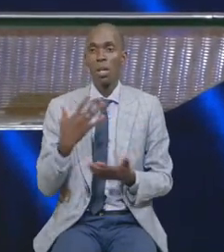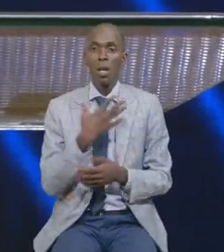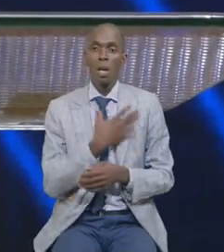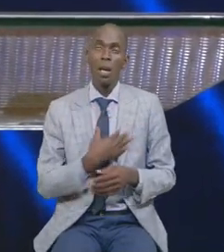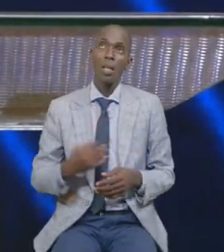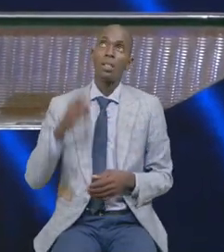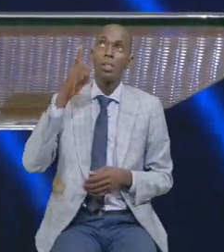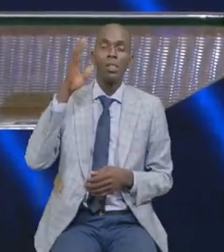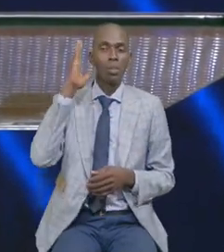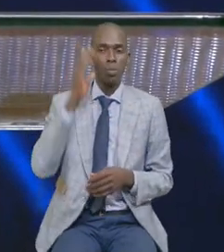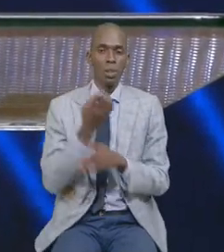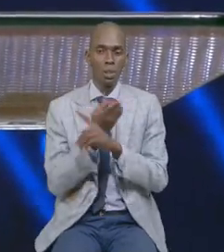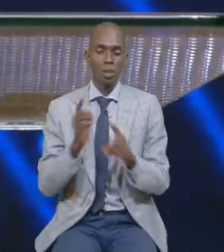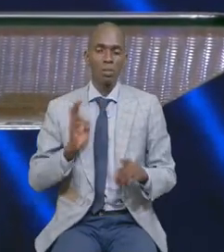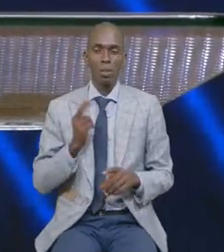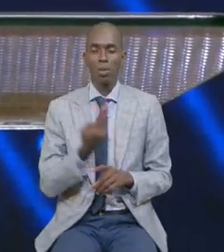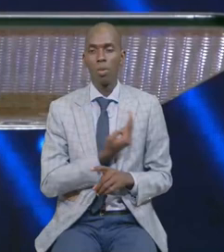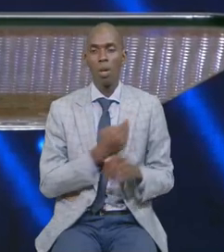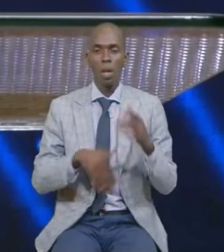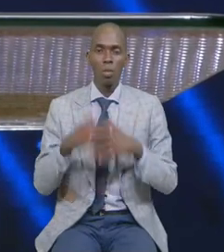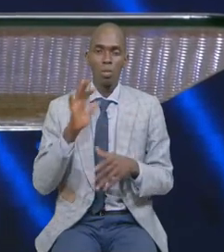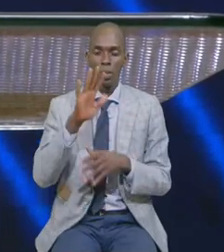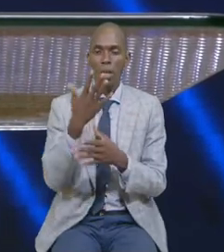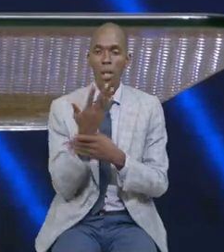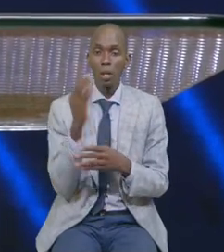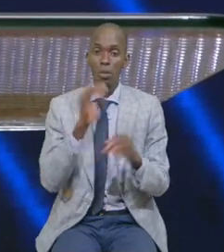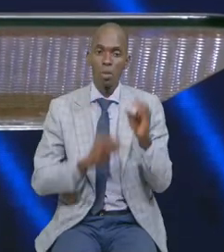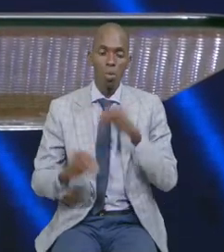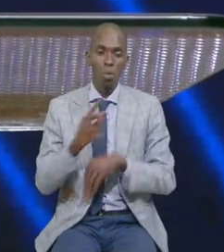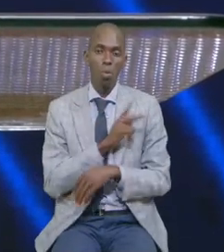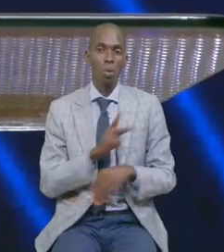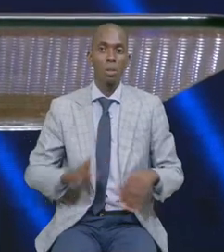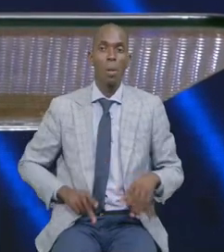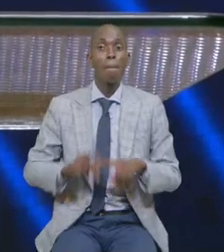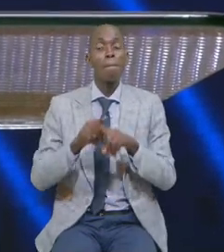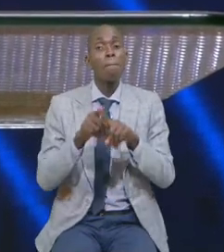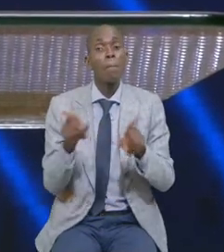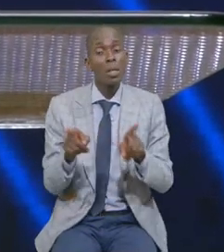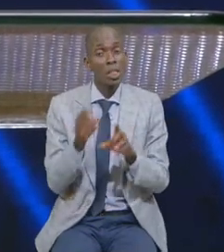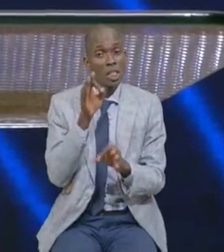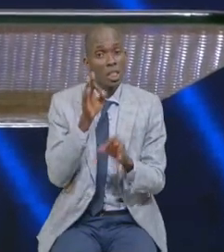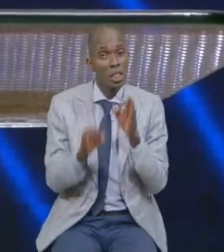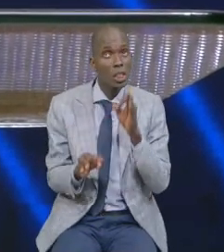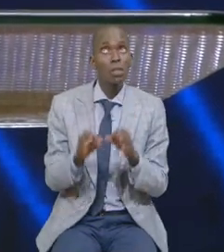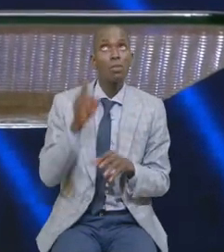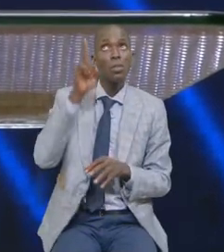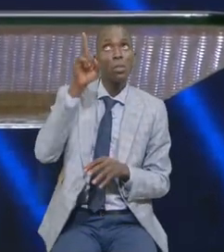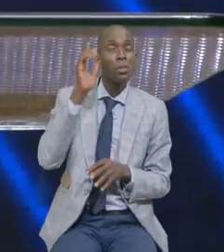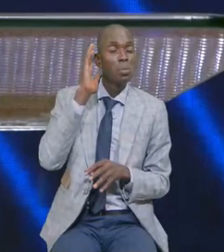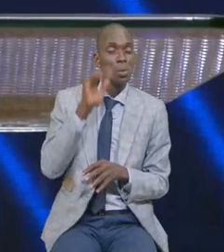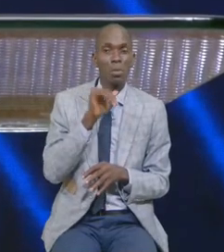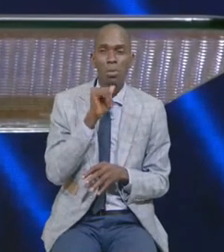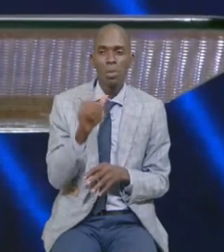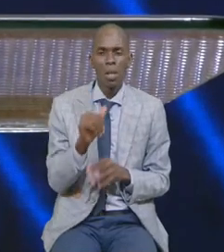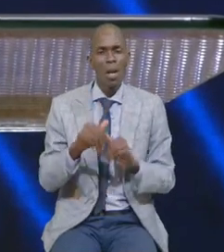thy hand, O King. But what if not? How do you